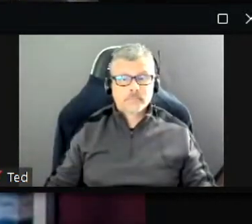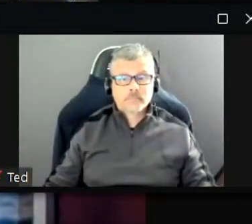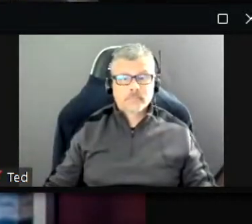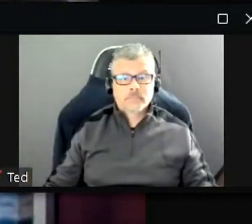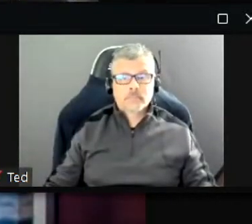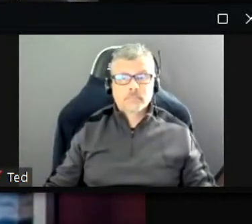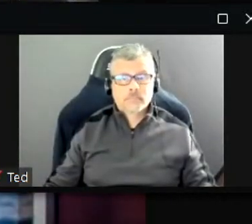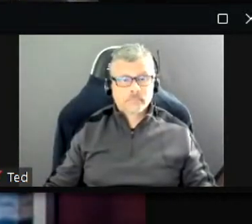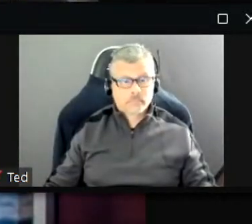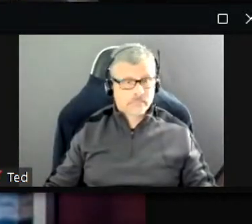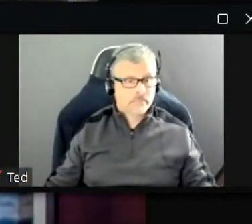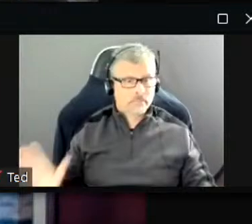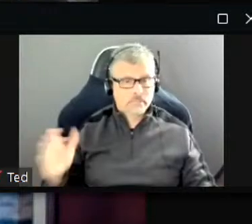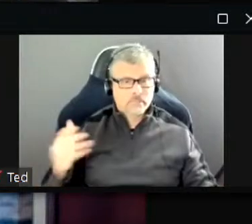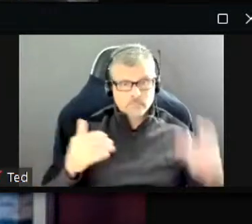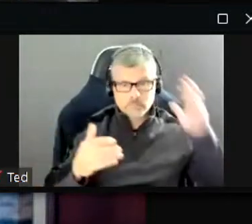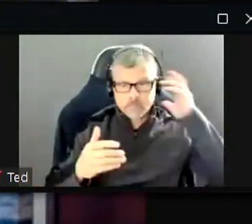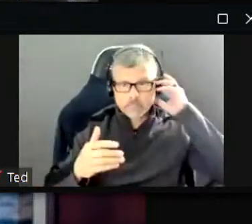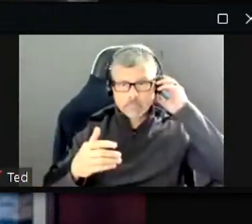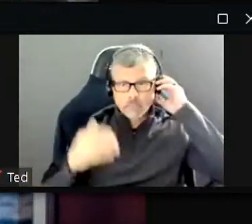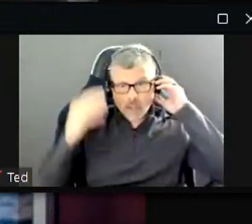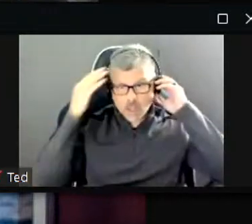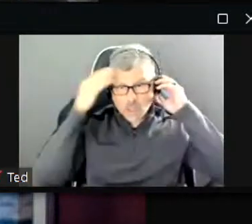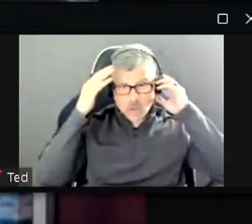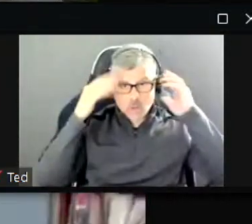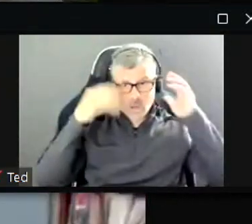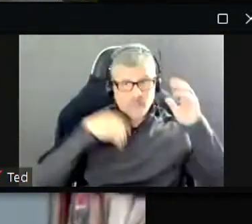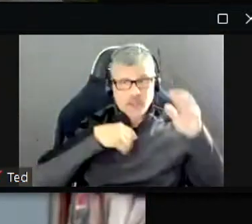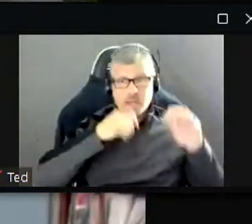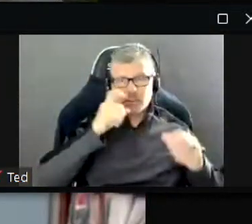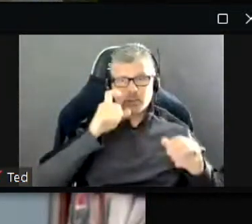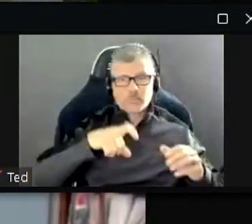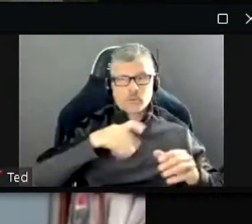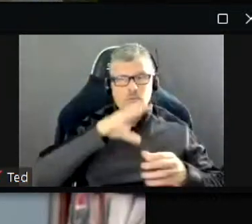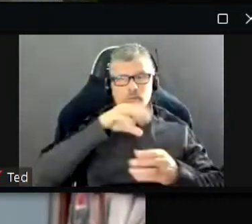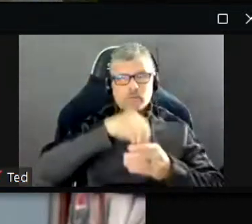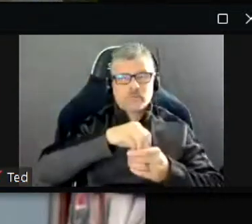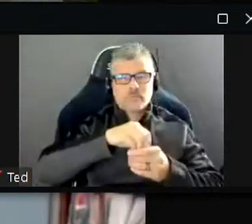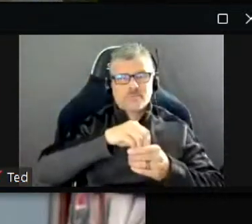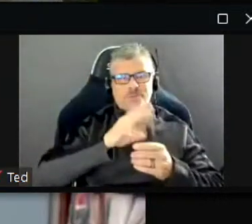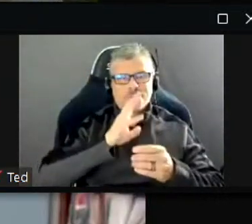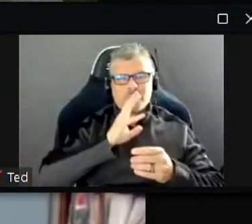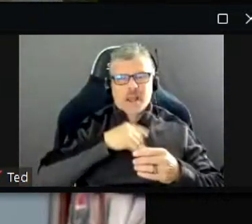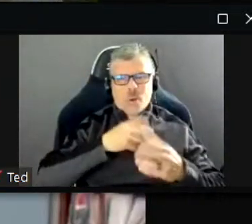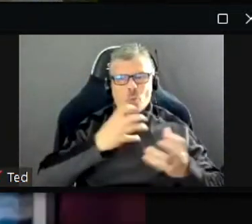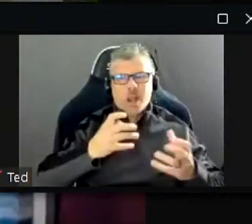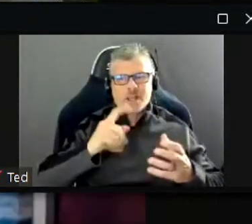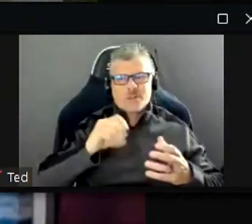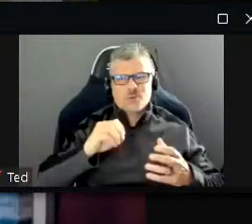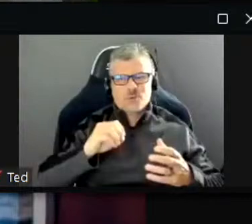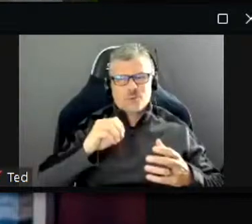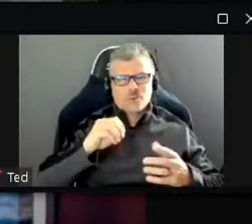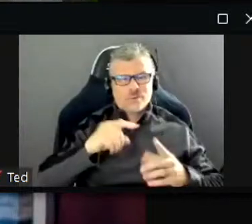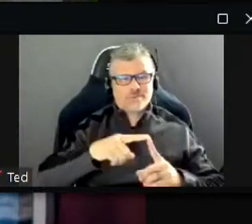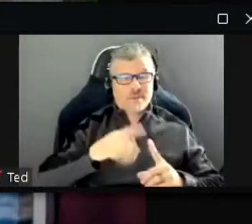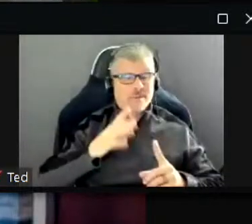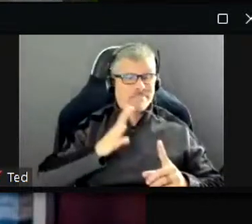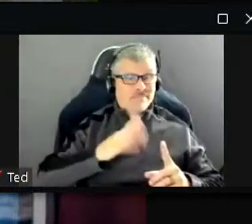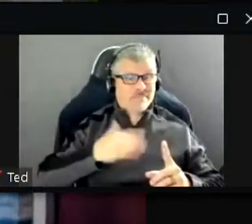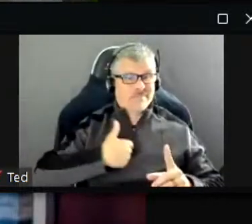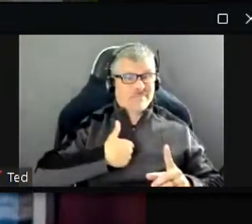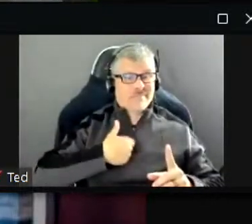Yes. I know I'm not supposed to talk as a rep. I want to. As a former, so as an LEA, right? As